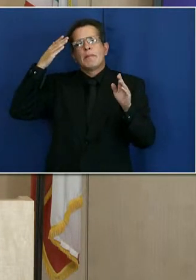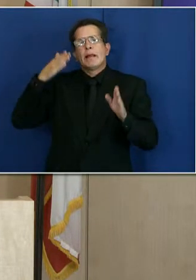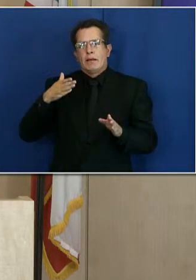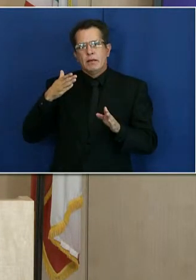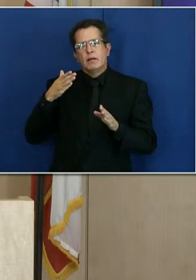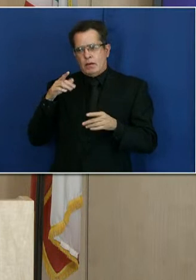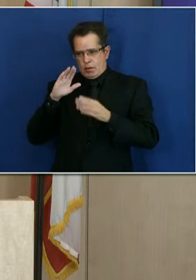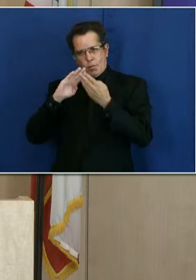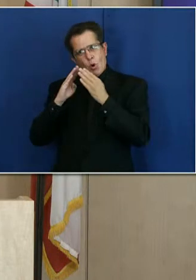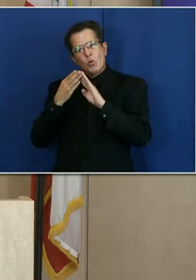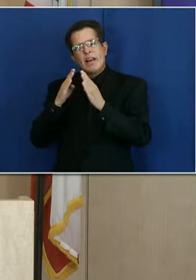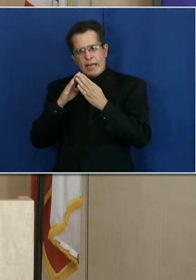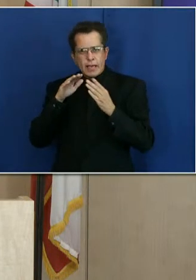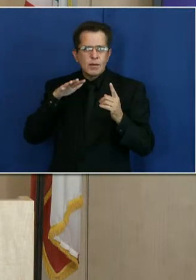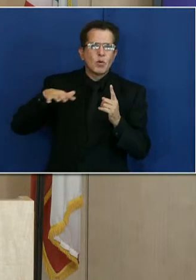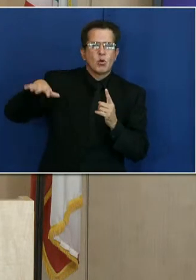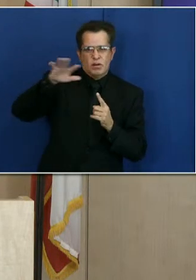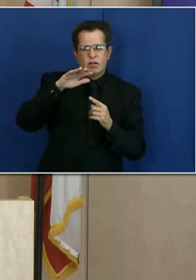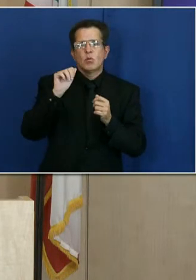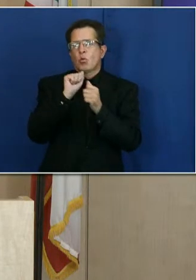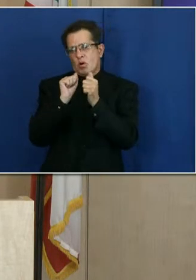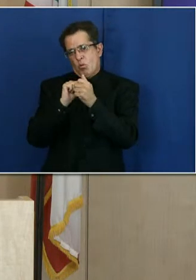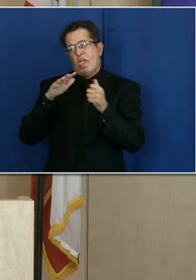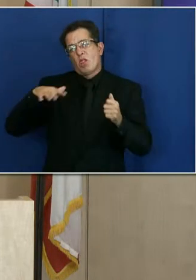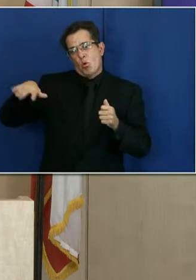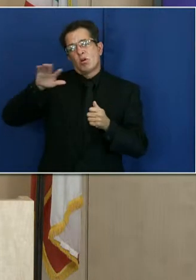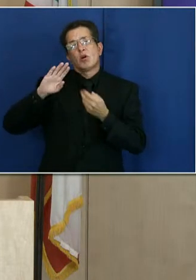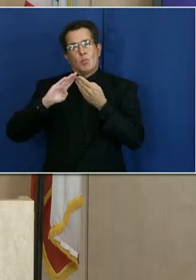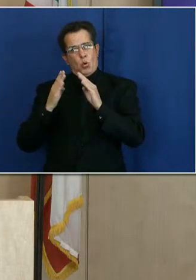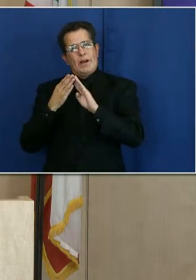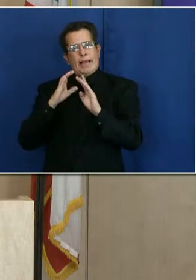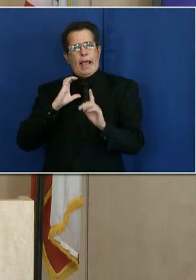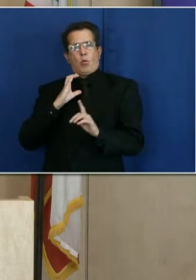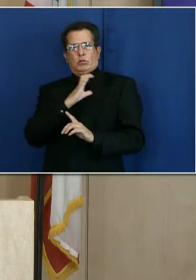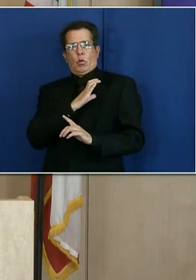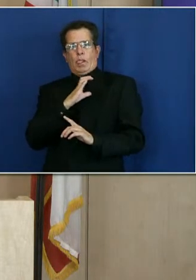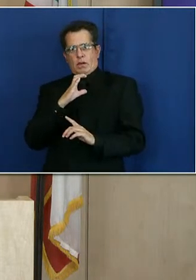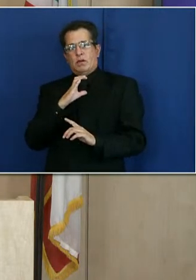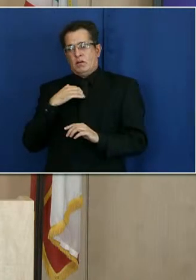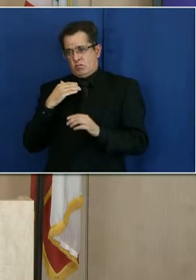relations to work with the local community council as well.